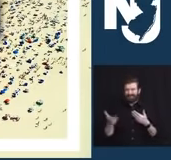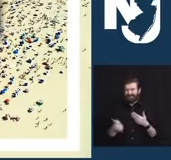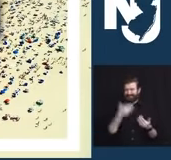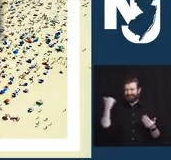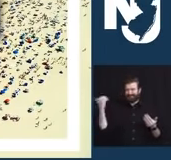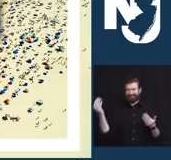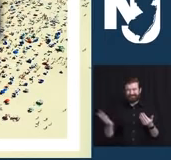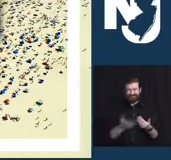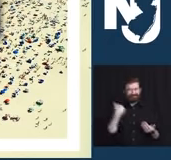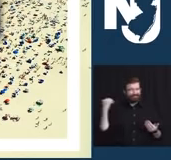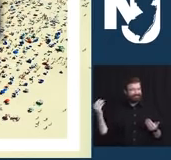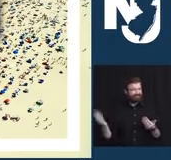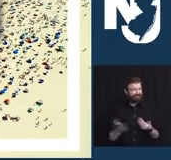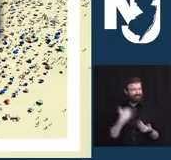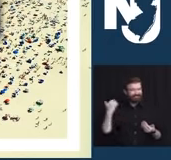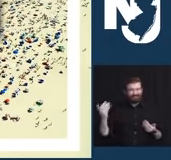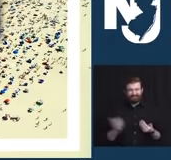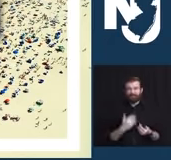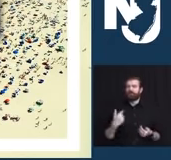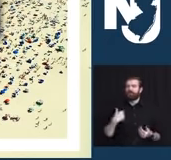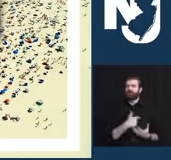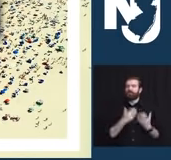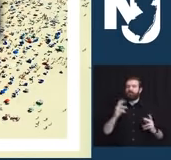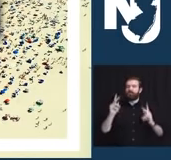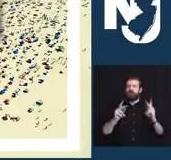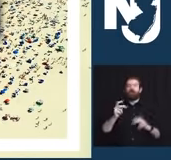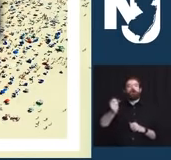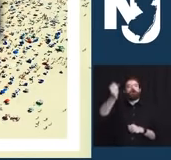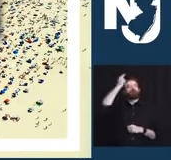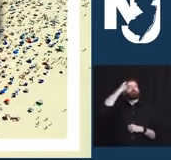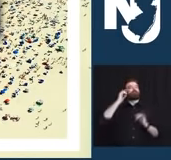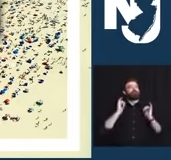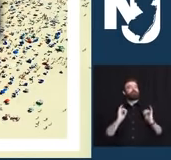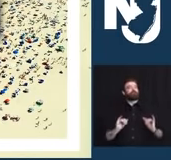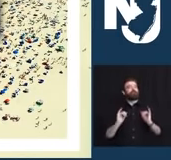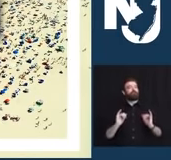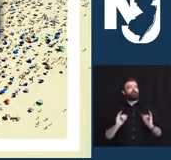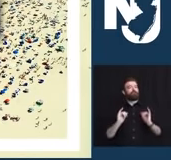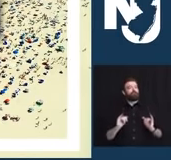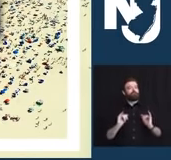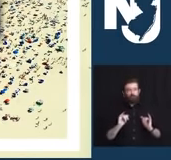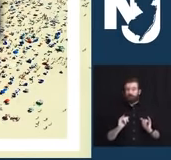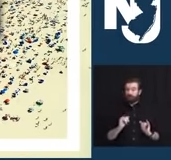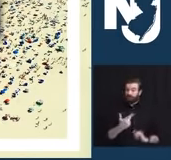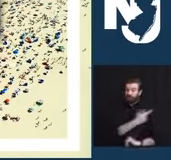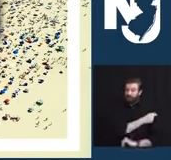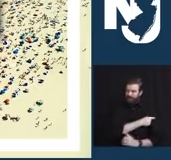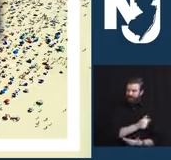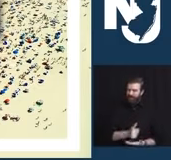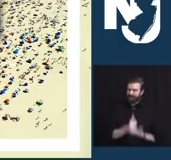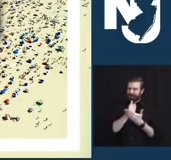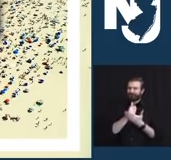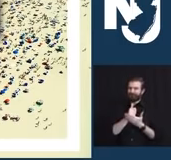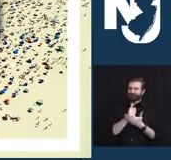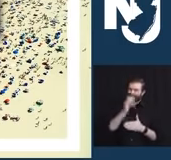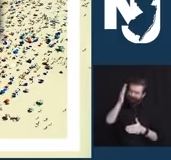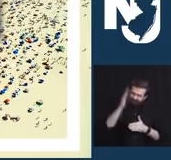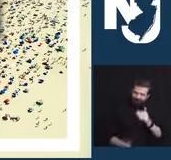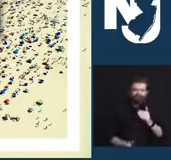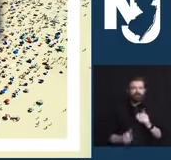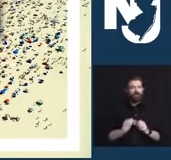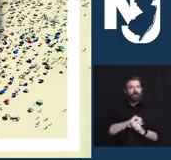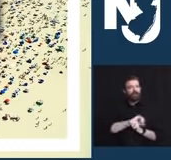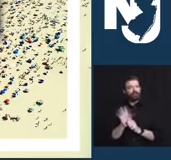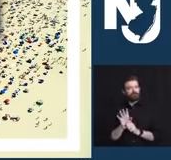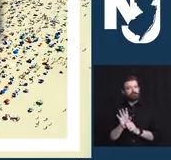that everyone understands that our ability to end this pandemic and to get our economy and our communities back up and fully running